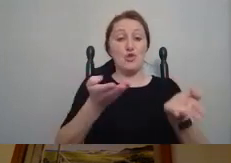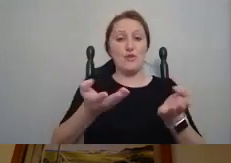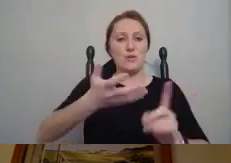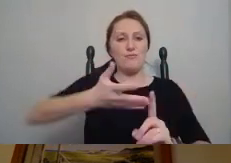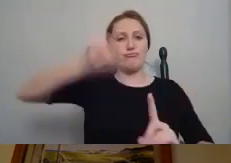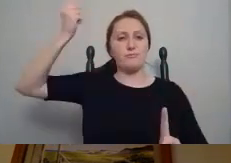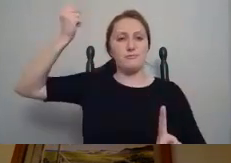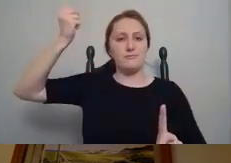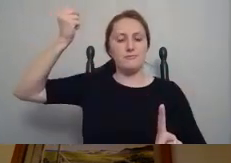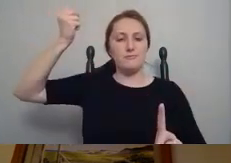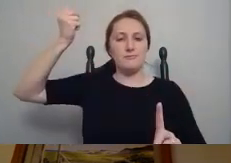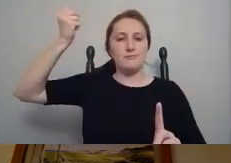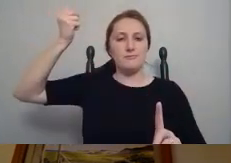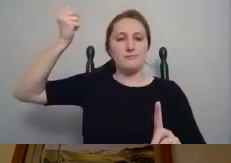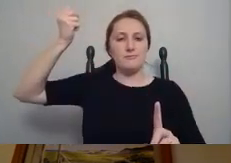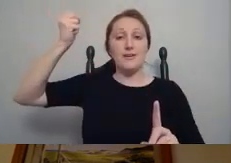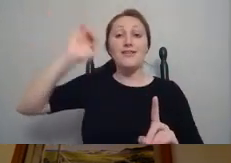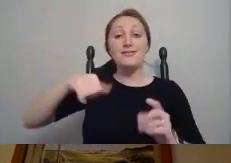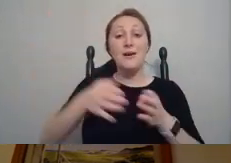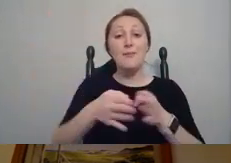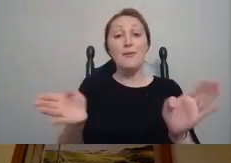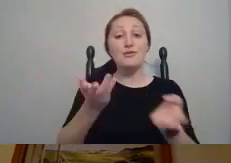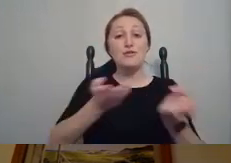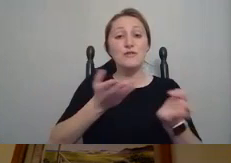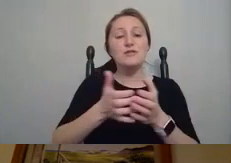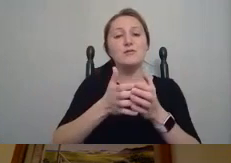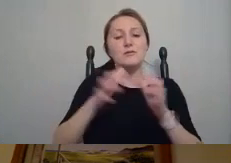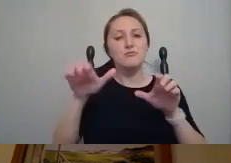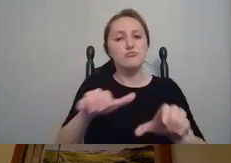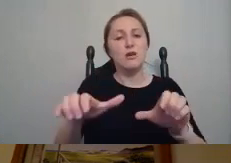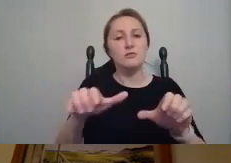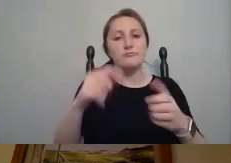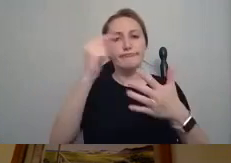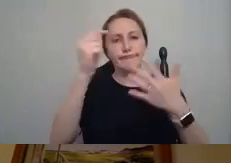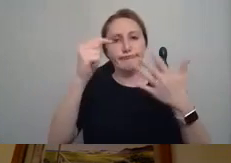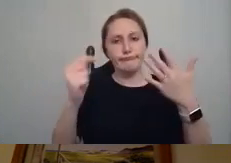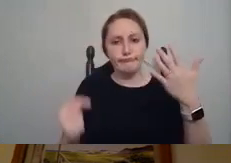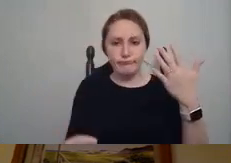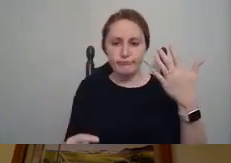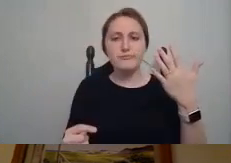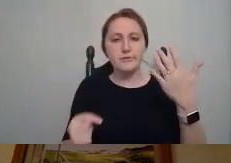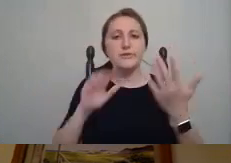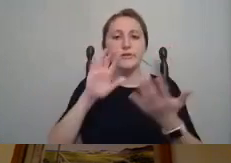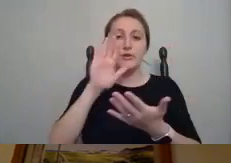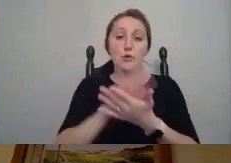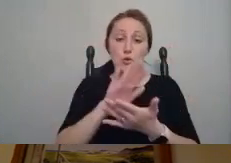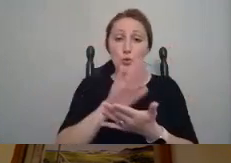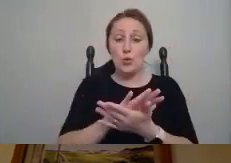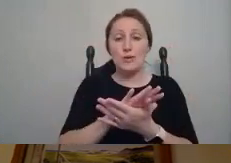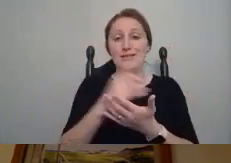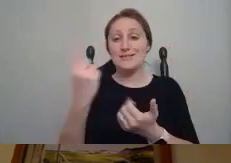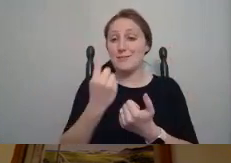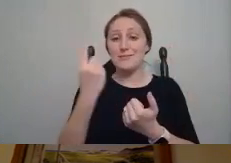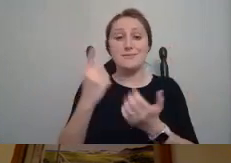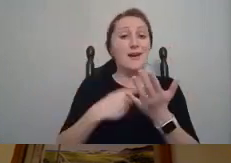public service does so many things. School is a place, sometimes the only place for